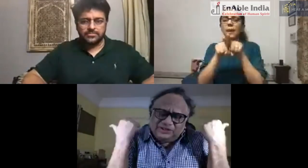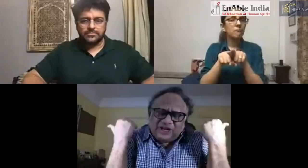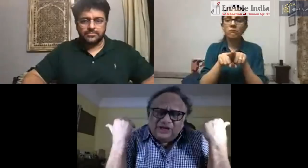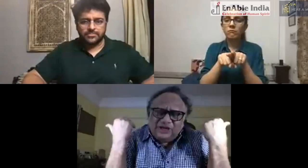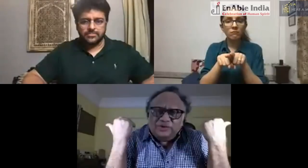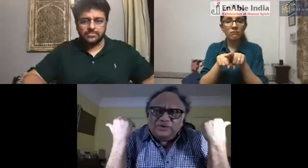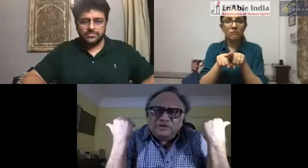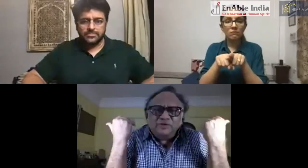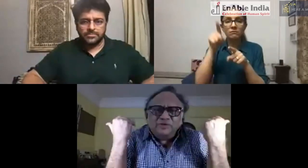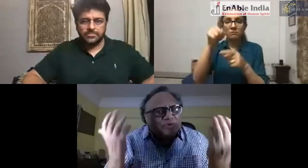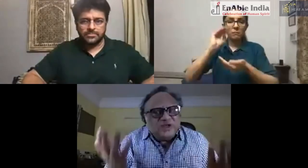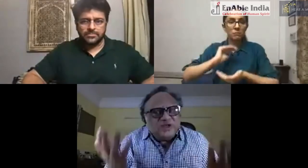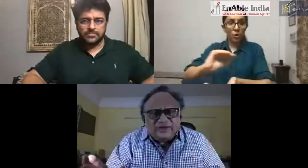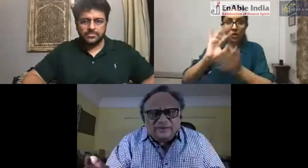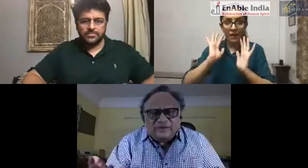In childhood,